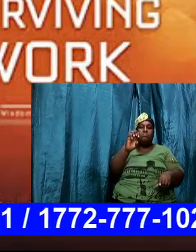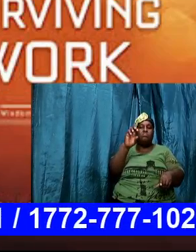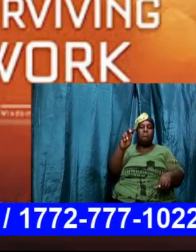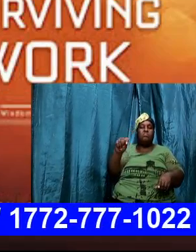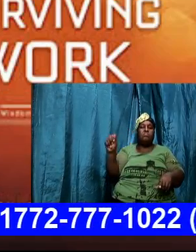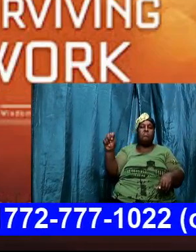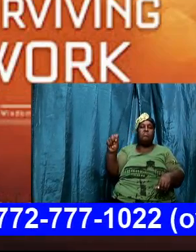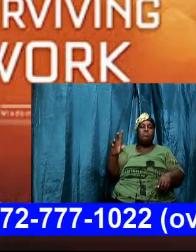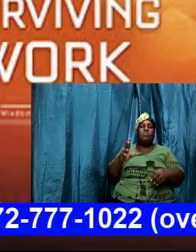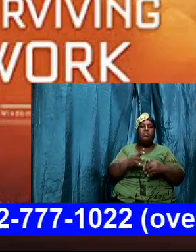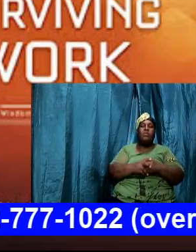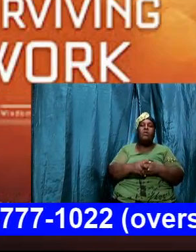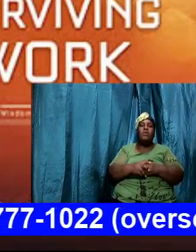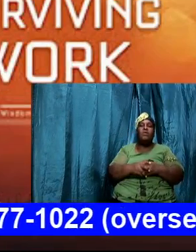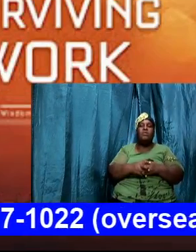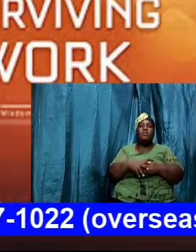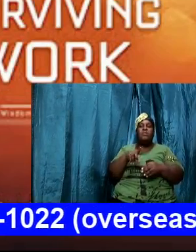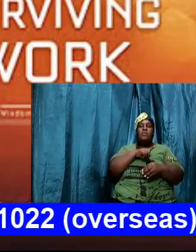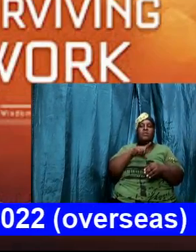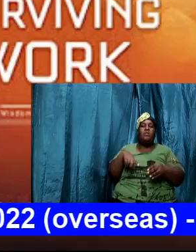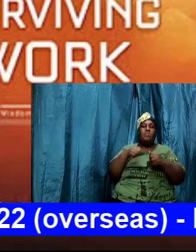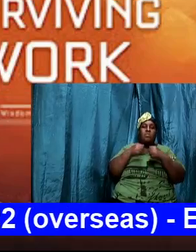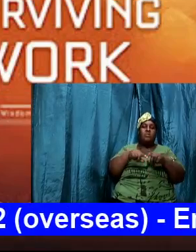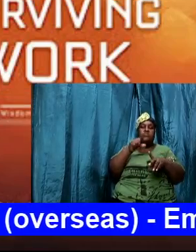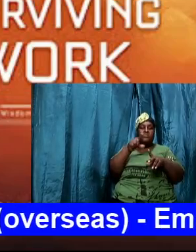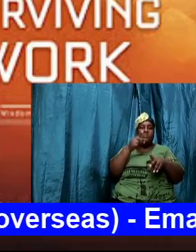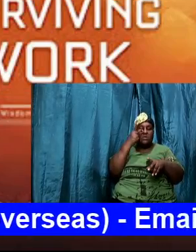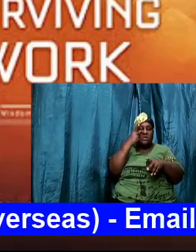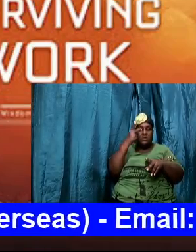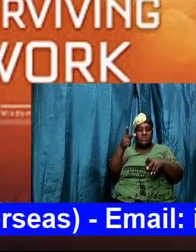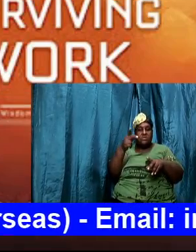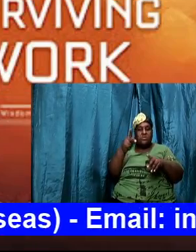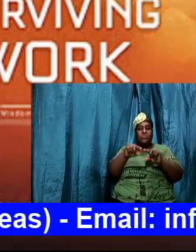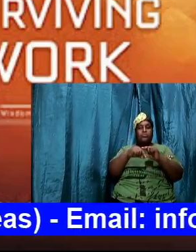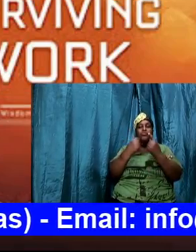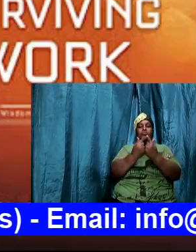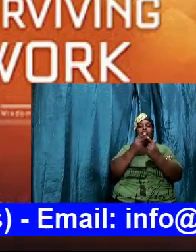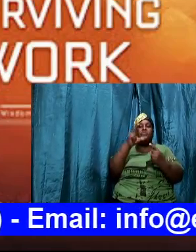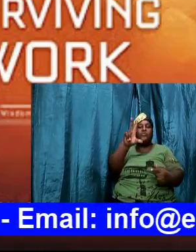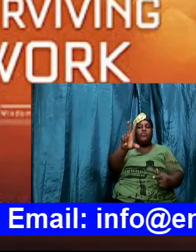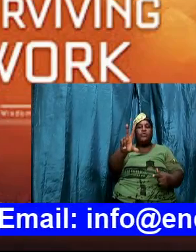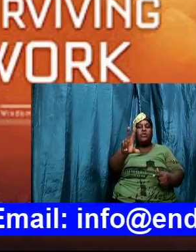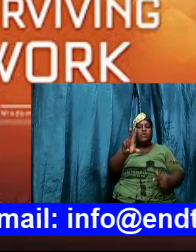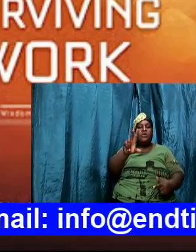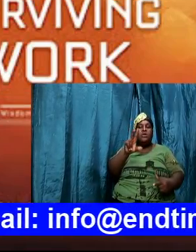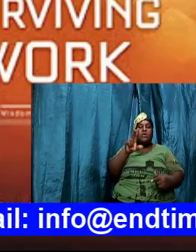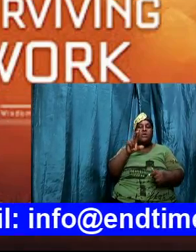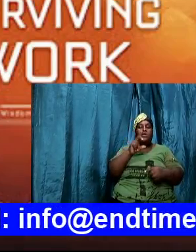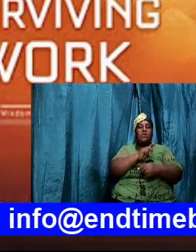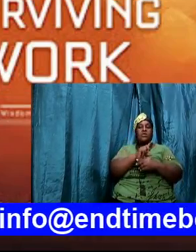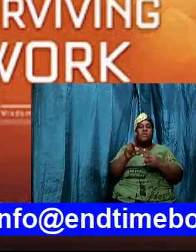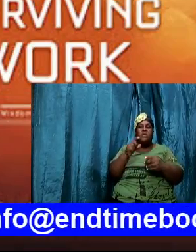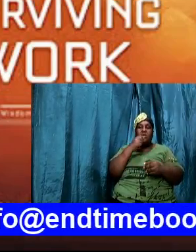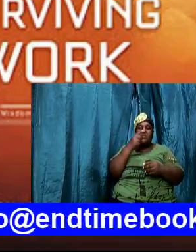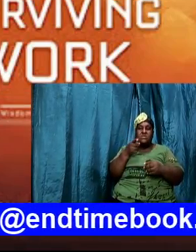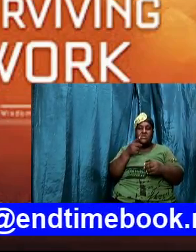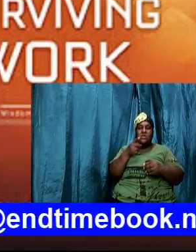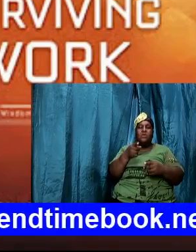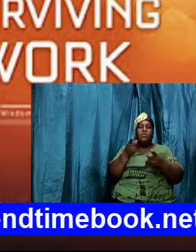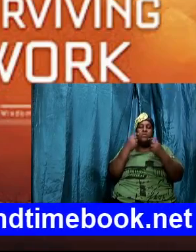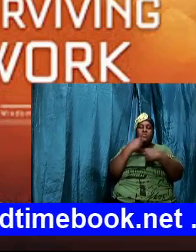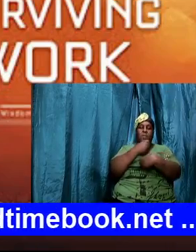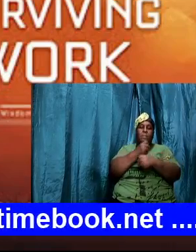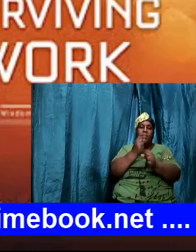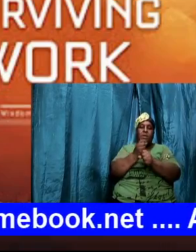to seeing us in church on Sunday. Group 3 is coming out. Remember, we did say that we are going to be making some adjustments